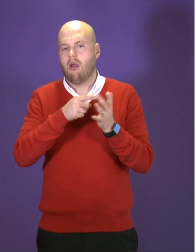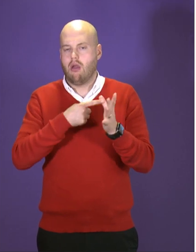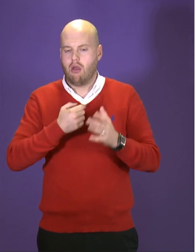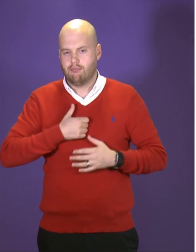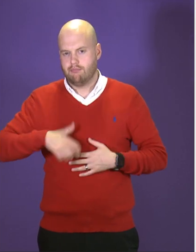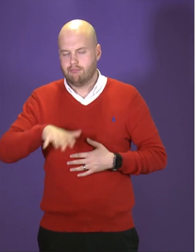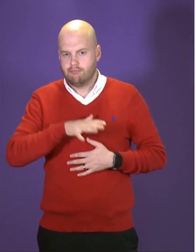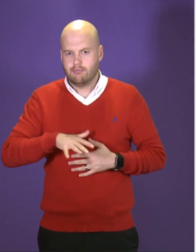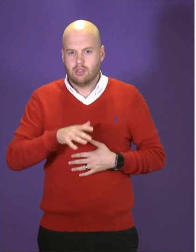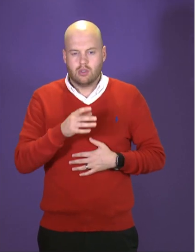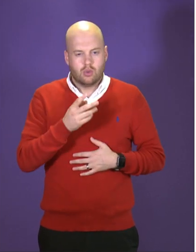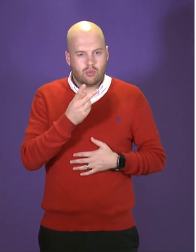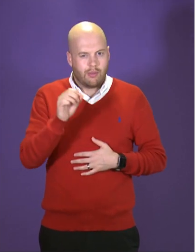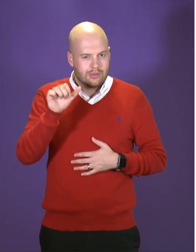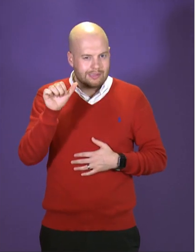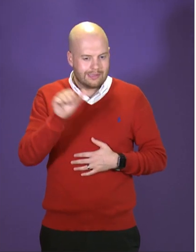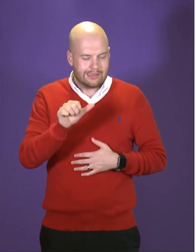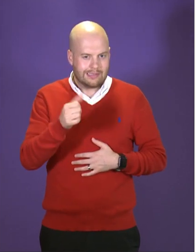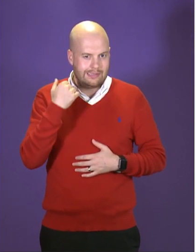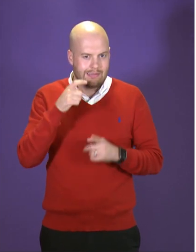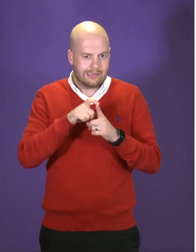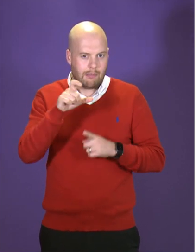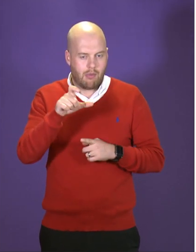in 2016 December. And